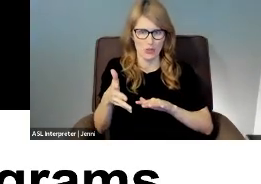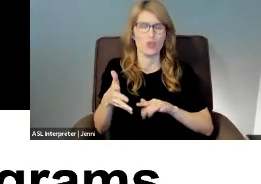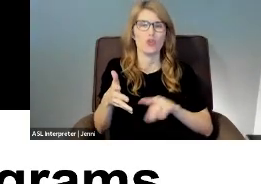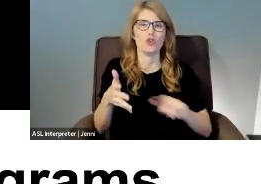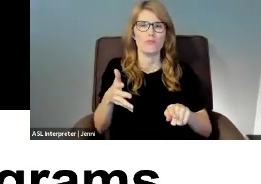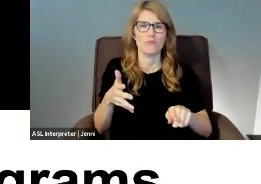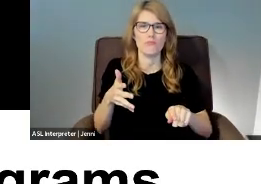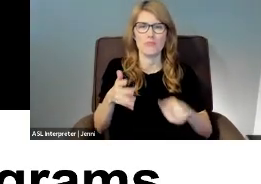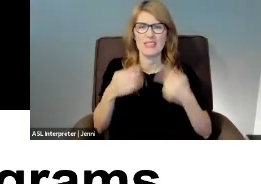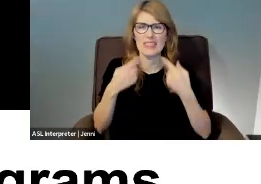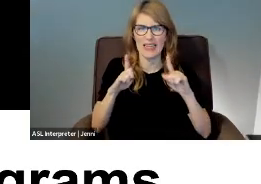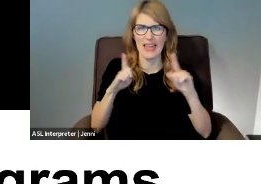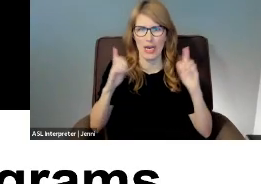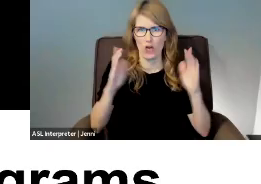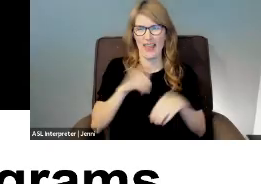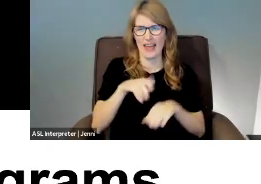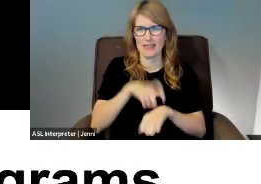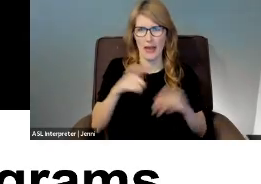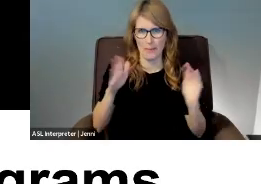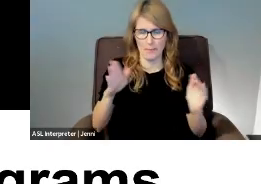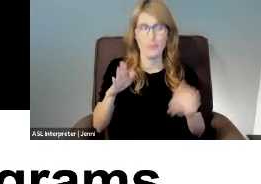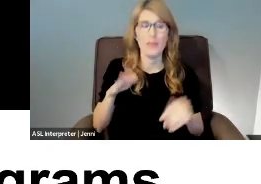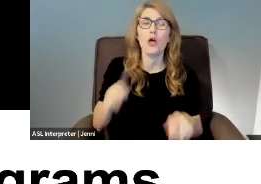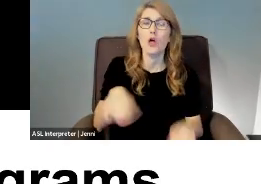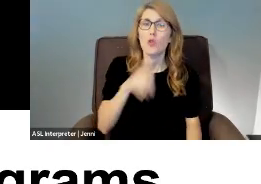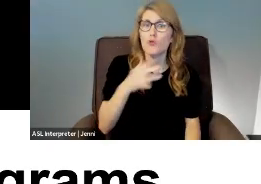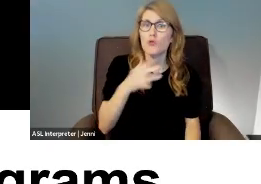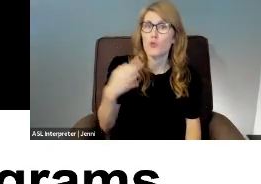who applied but are not eligible for regular